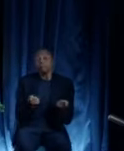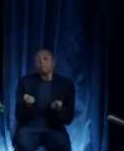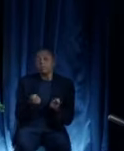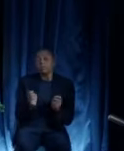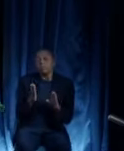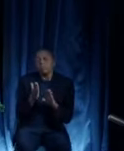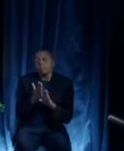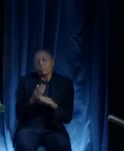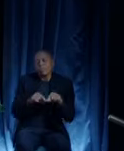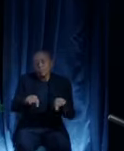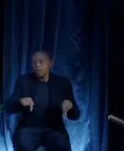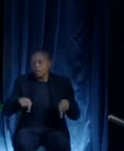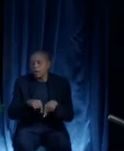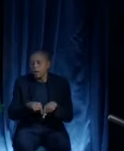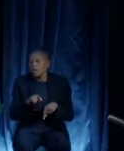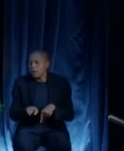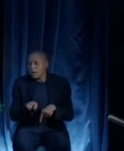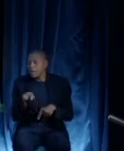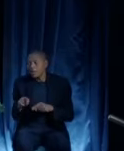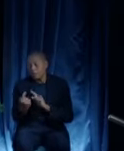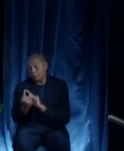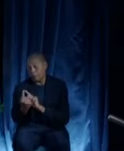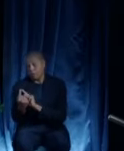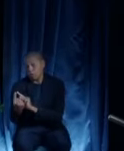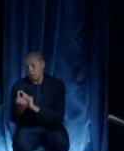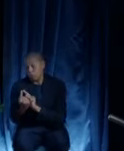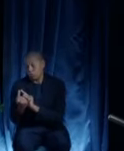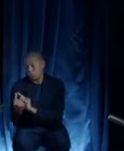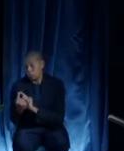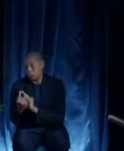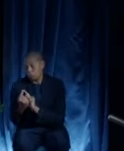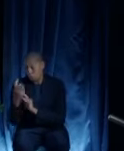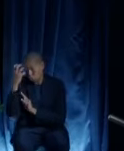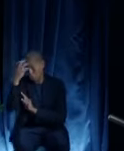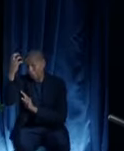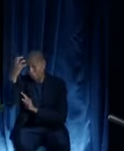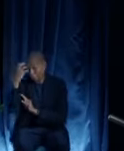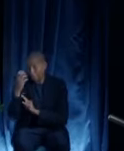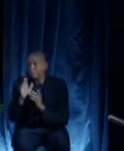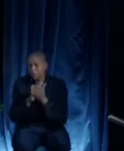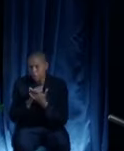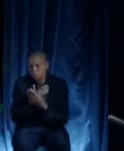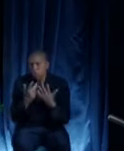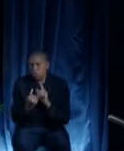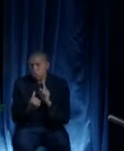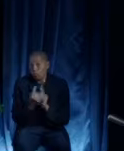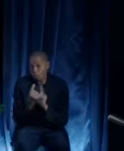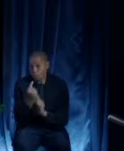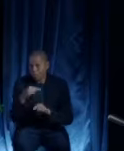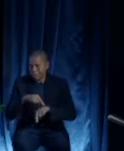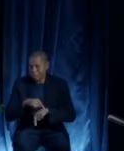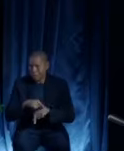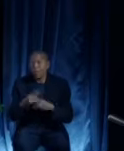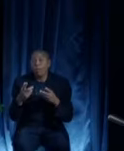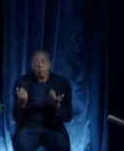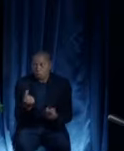very, very close to the king. Think how many times you go to the loo in the day. That's a lot of one-on-one time with the King of